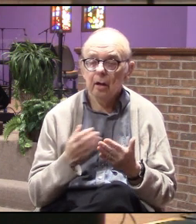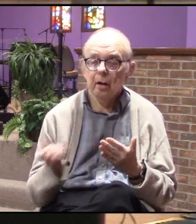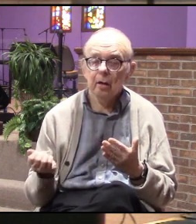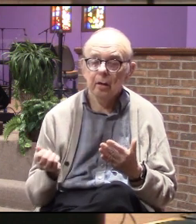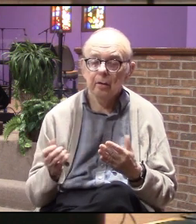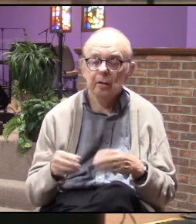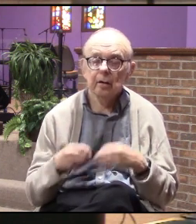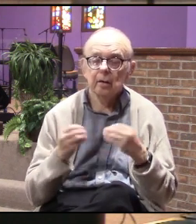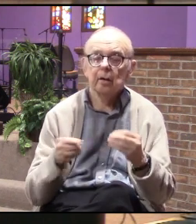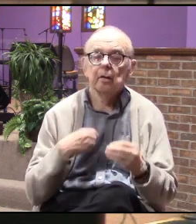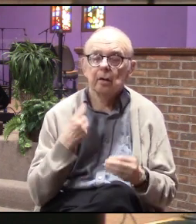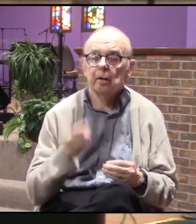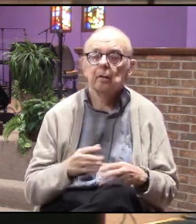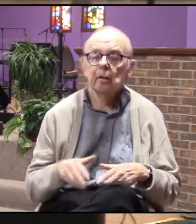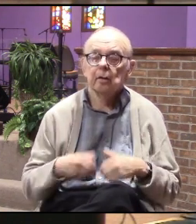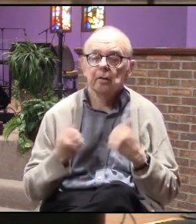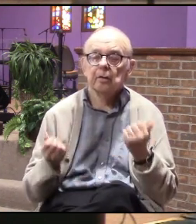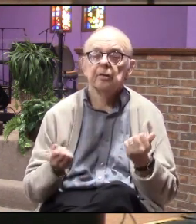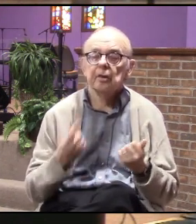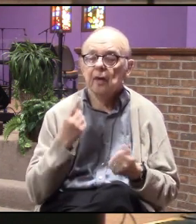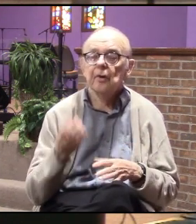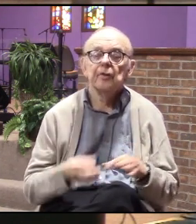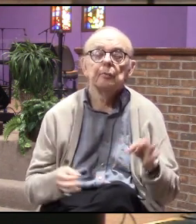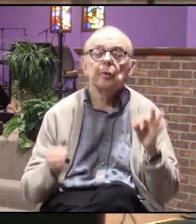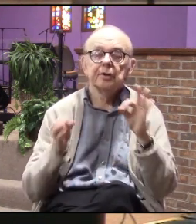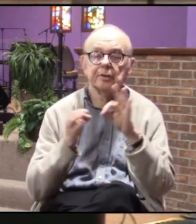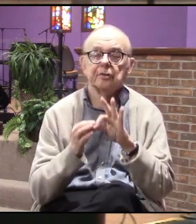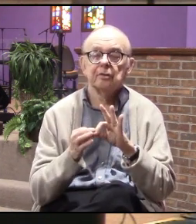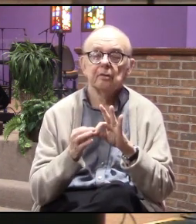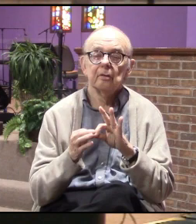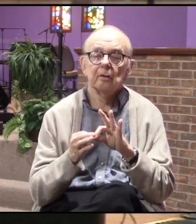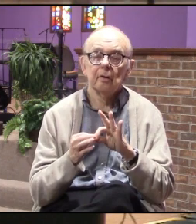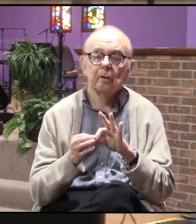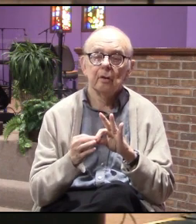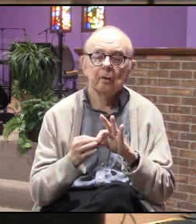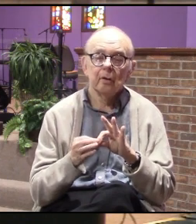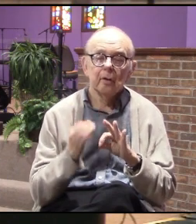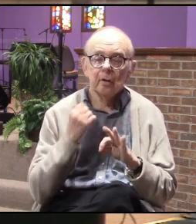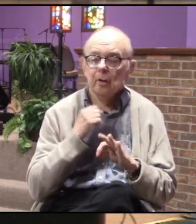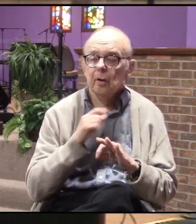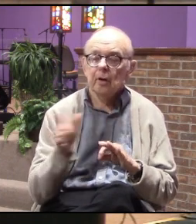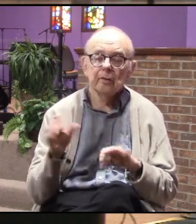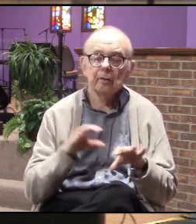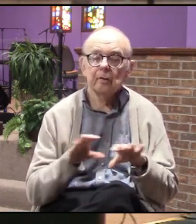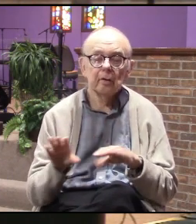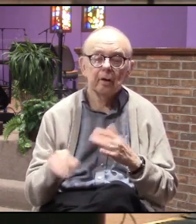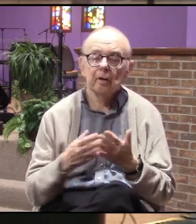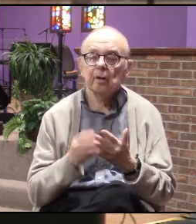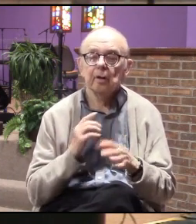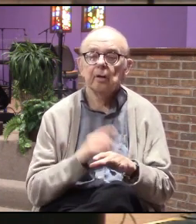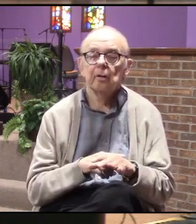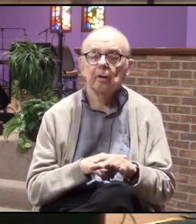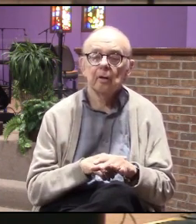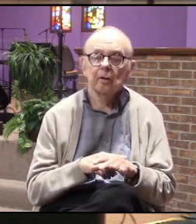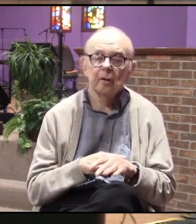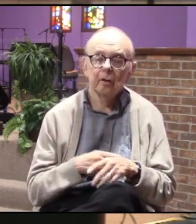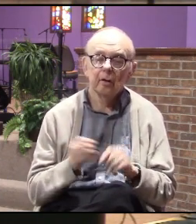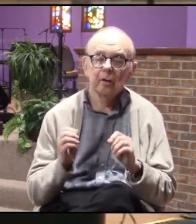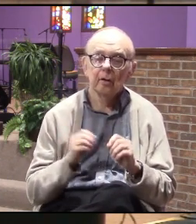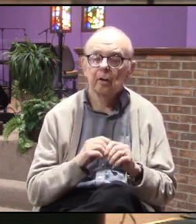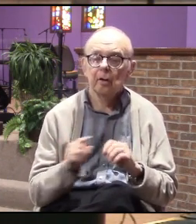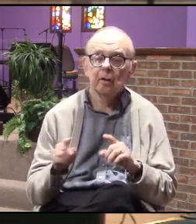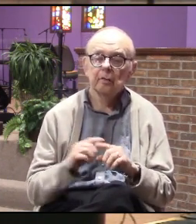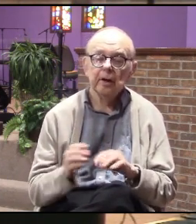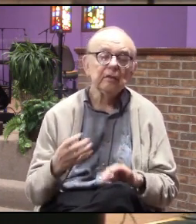that it will give us a life of significance. If all you're doing all the time is just